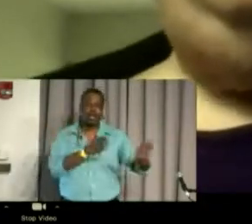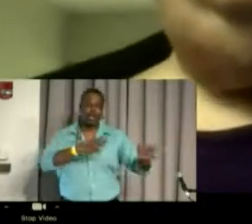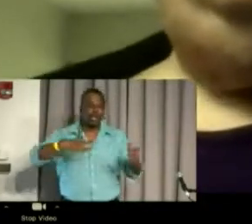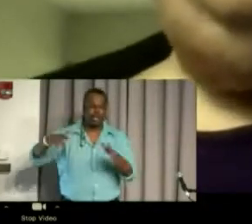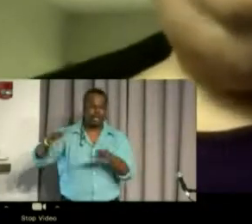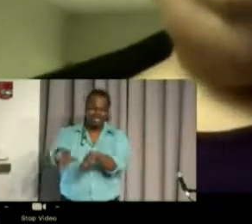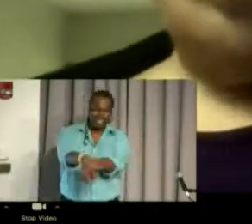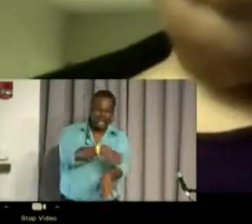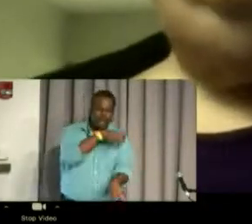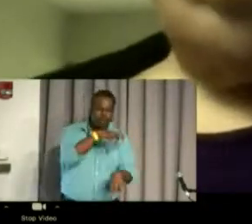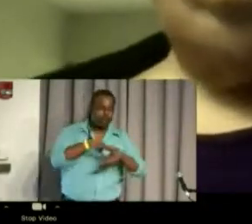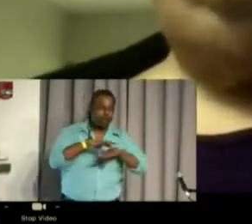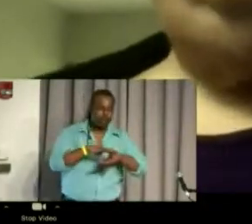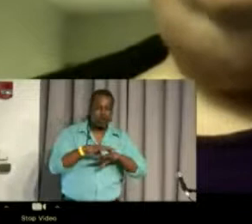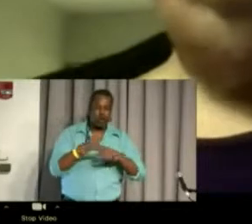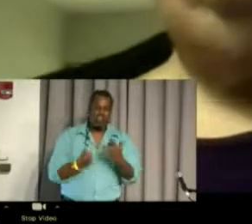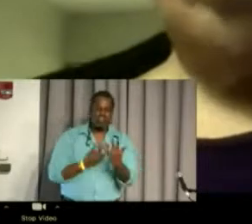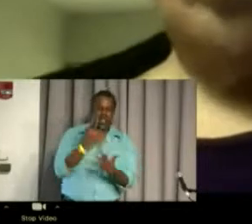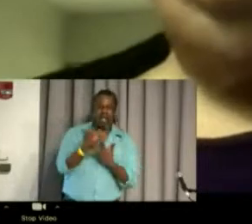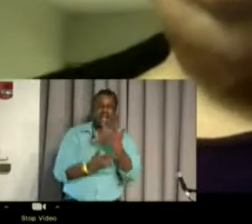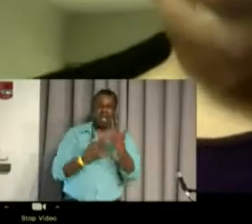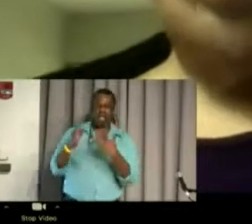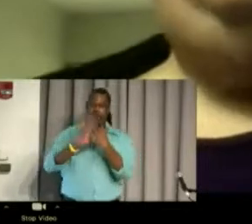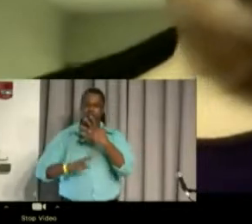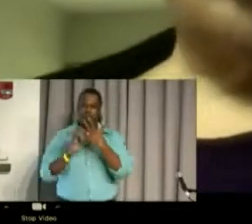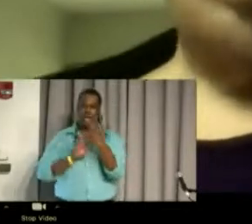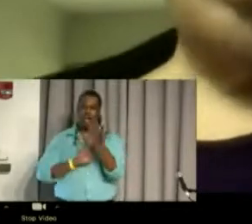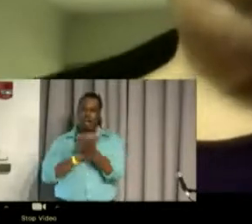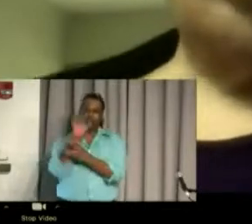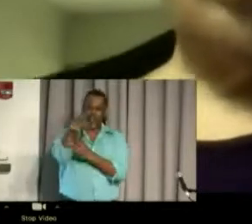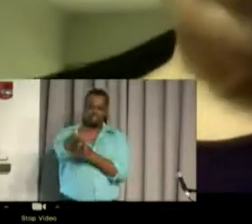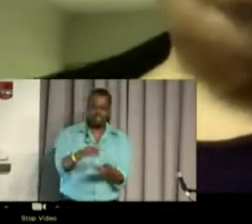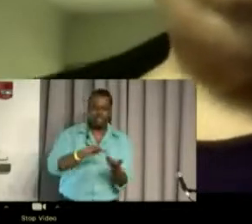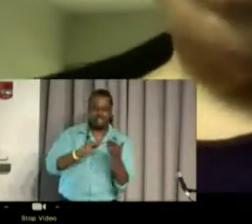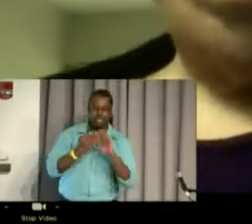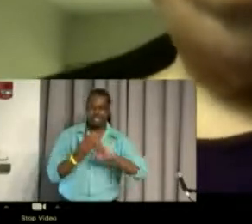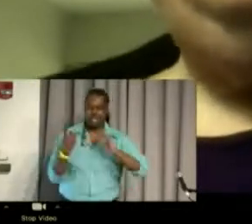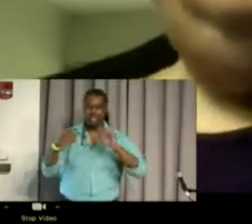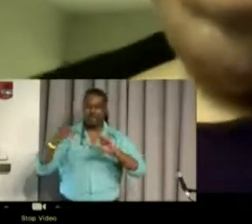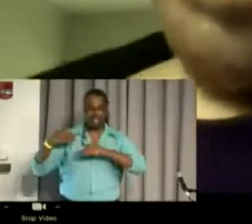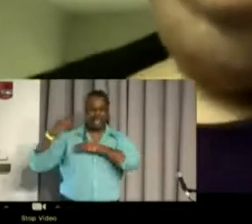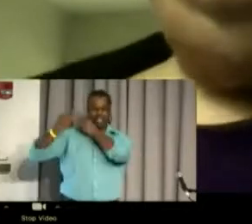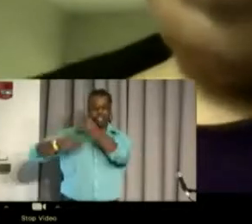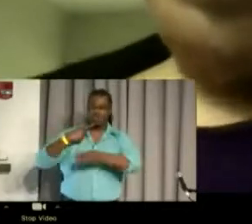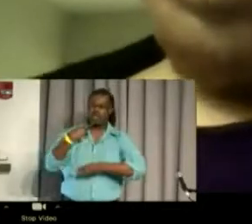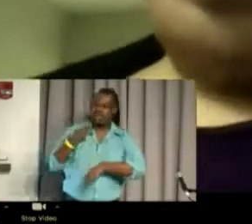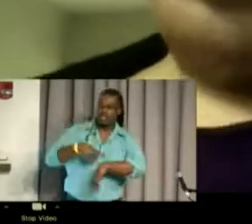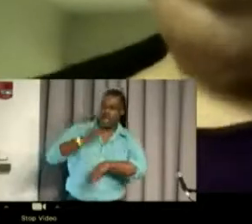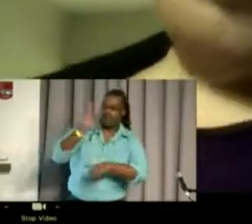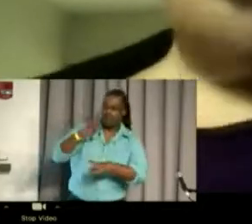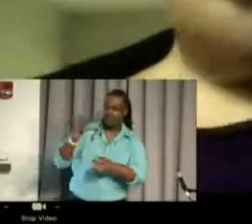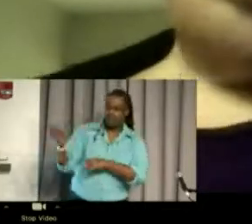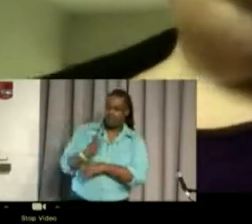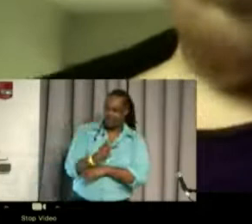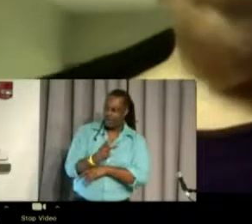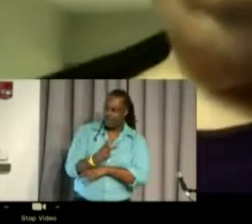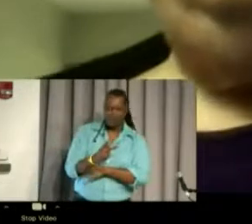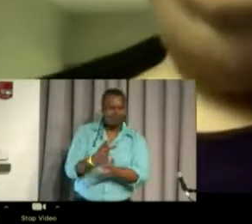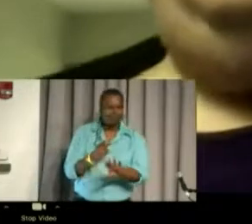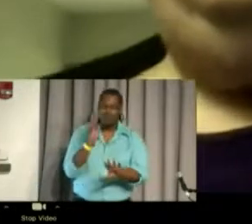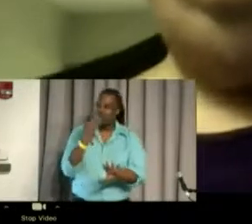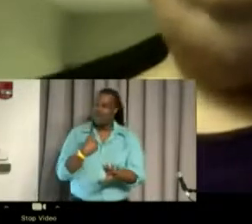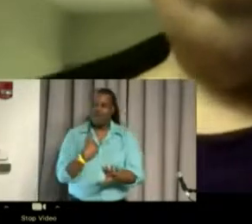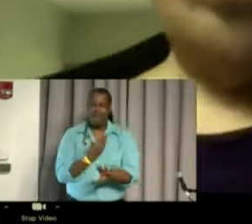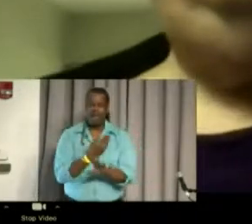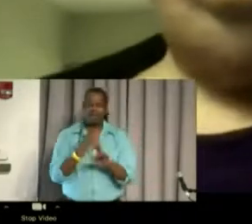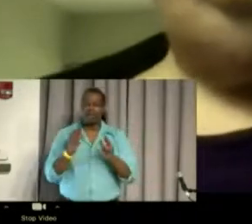and flood engulf the cities as the ancestor spirits announce the time will return. There will be no peace in the Americas